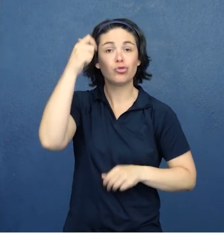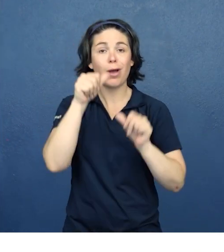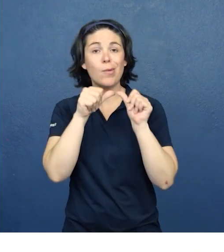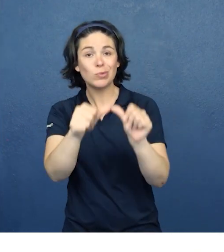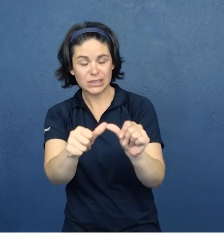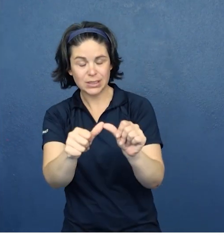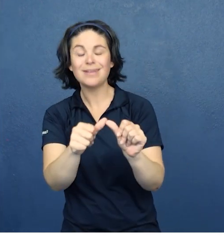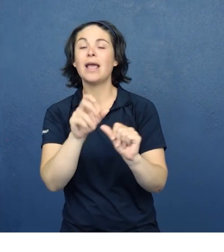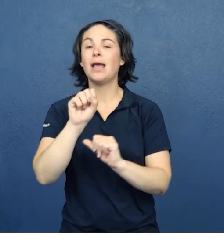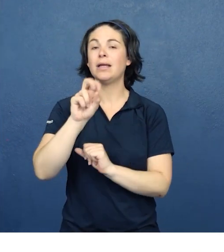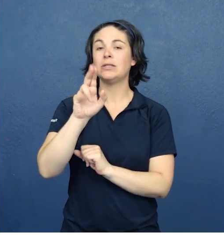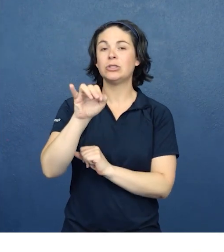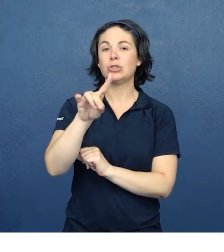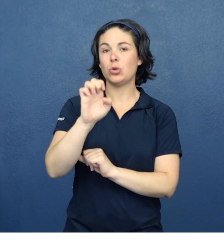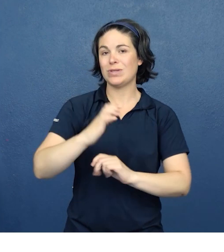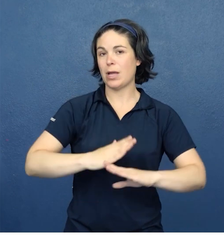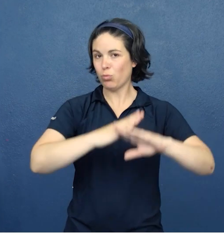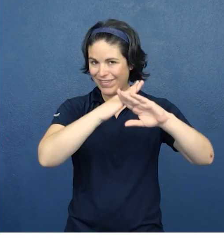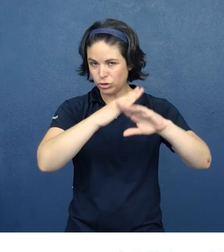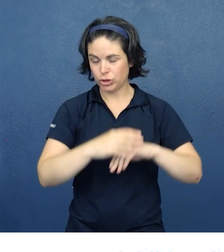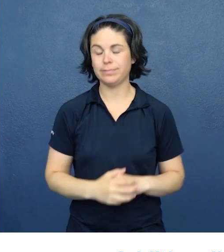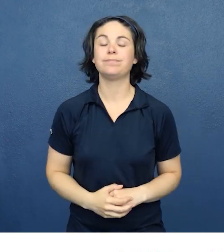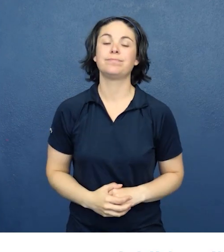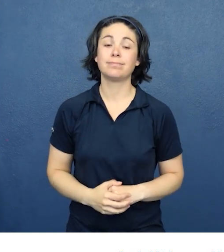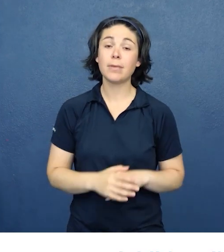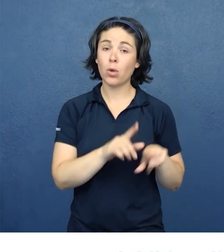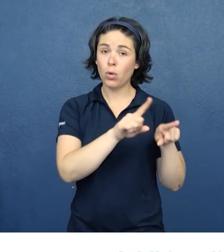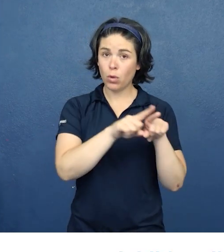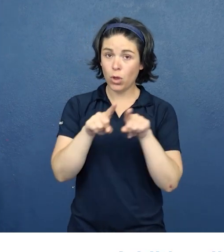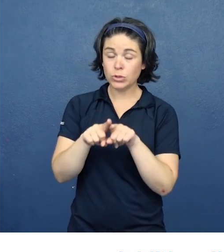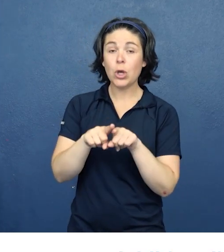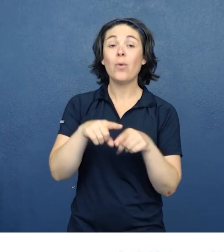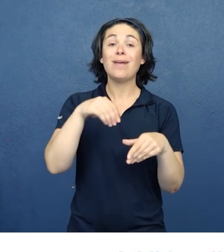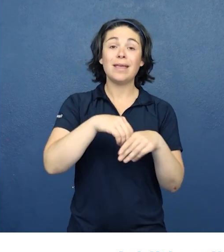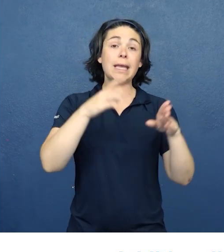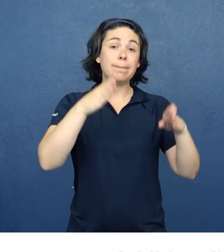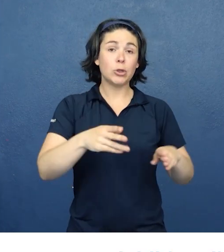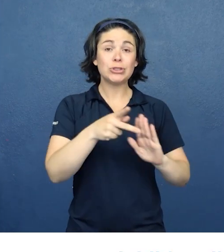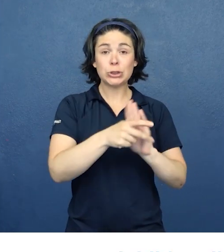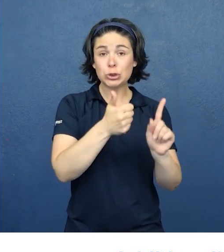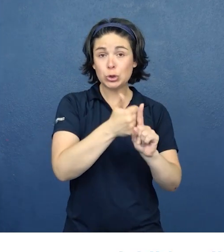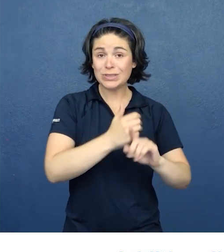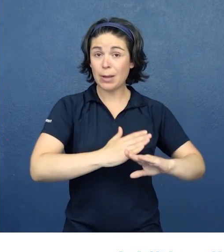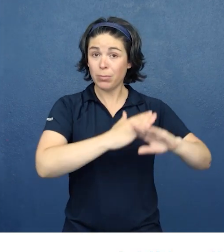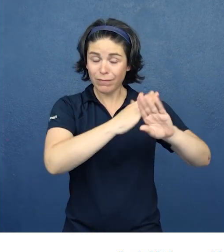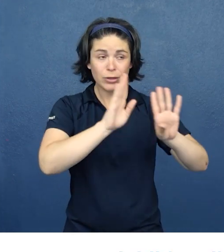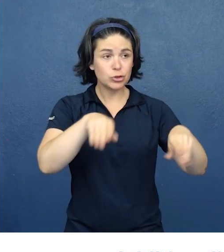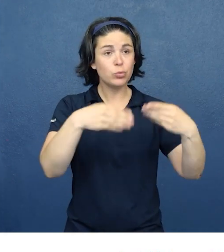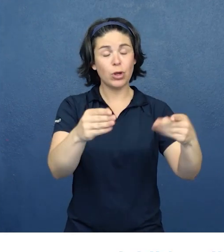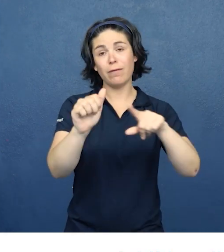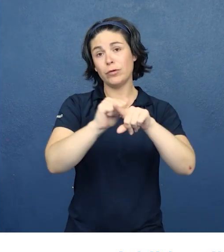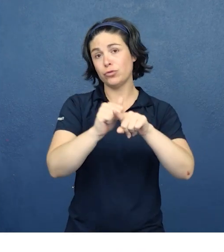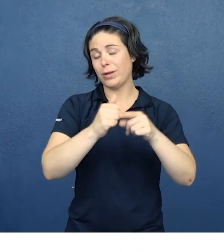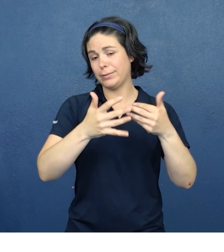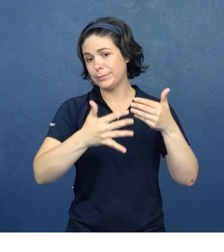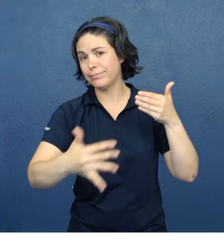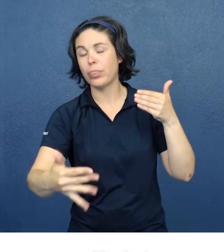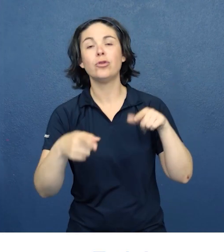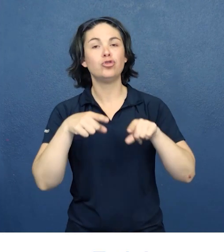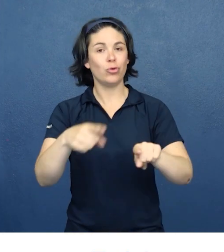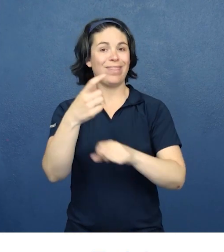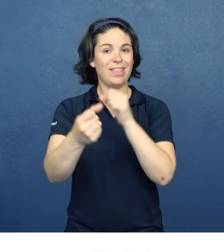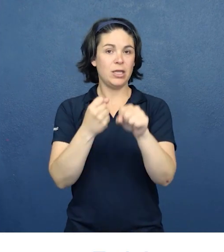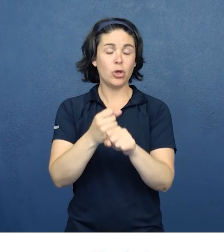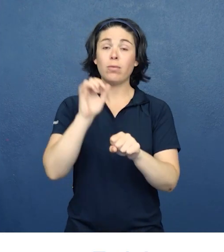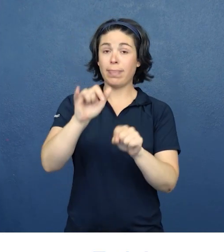resiliency, and suicide prevention. Additionally, in-person suicide prevention trainings were offered throughout the fiscal year. Trainings